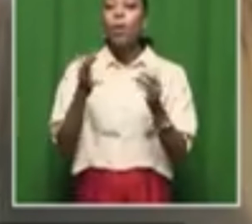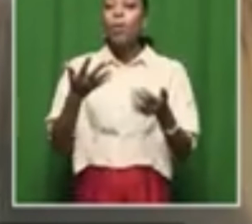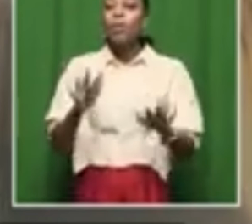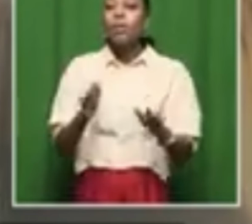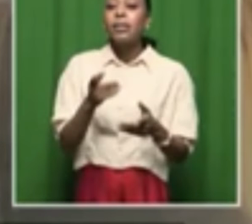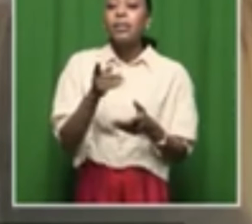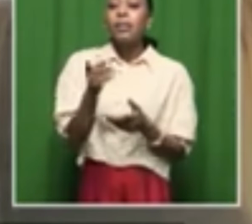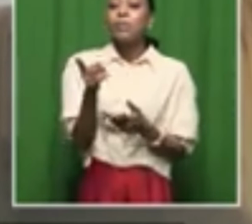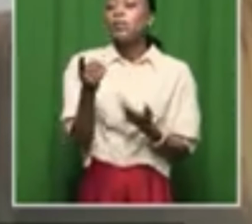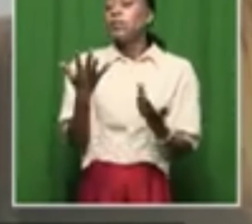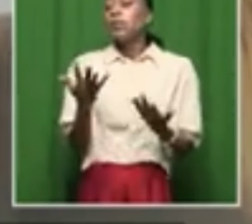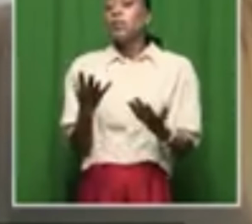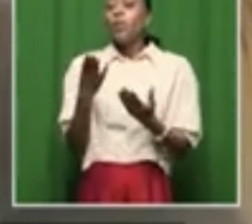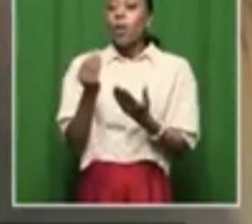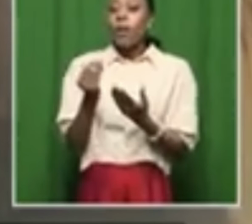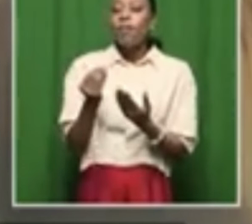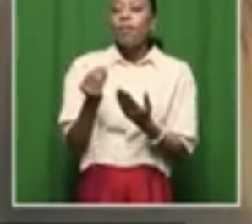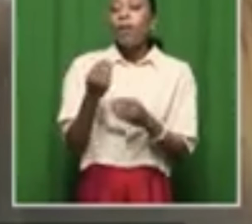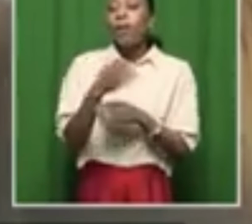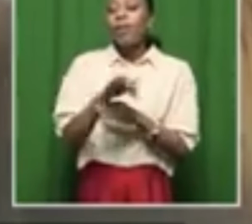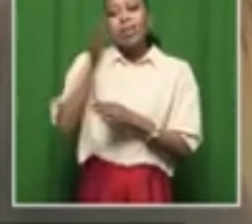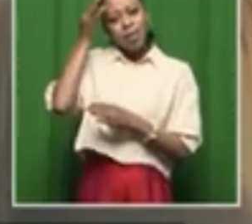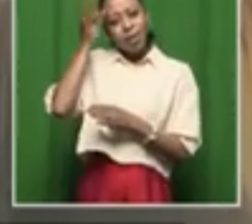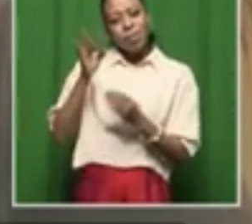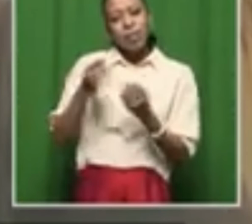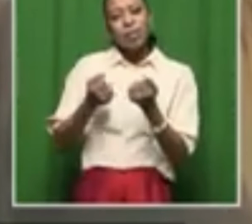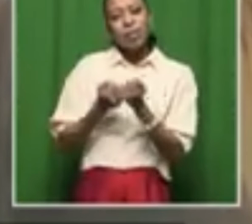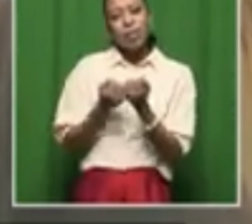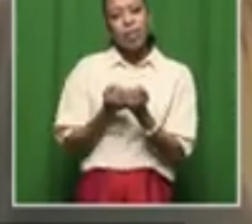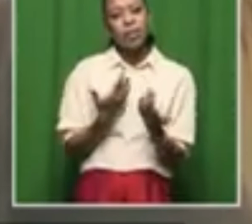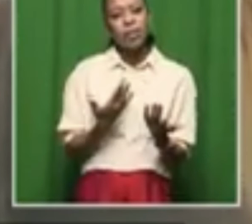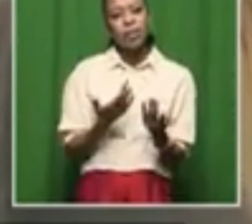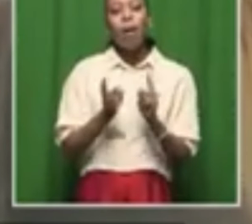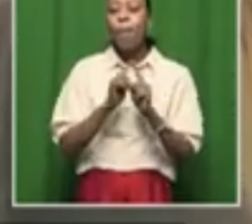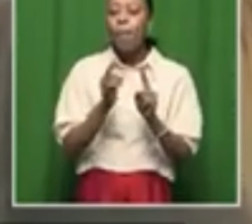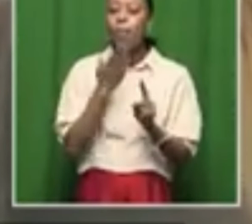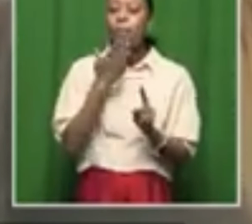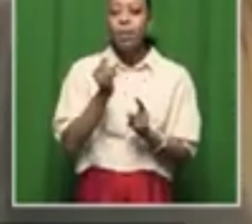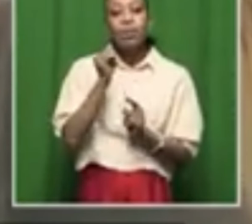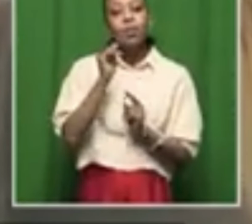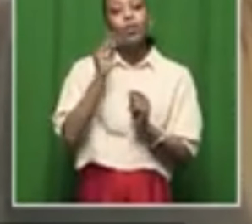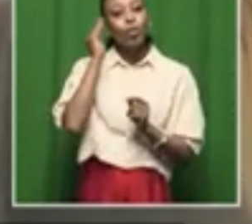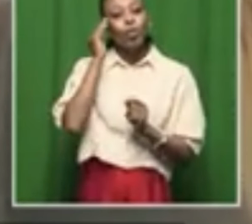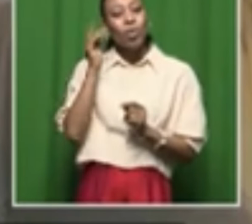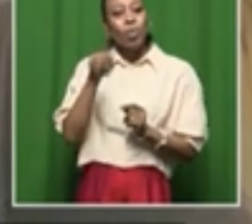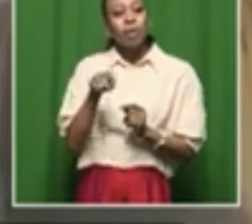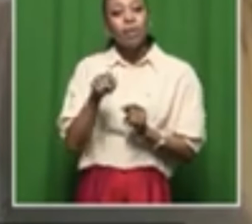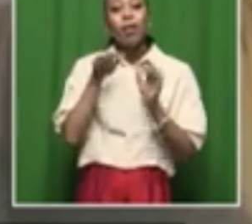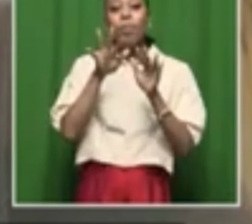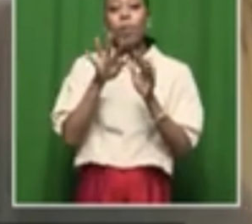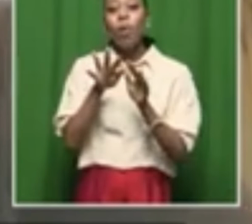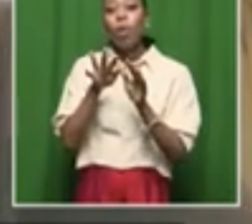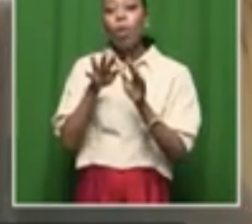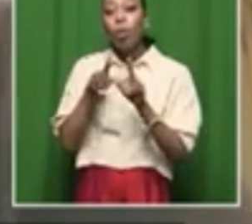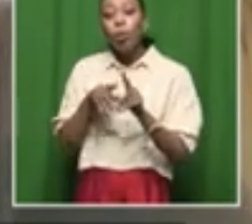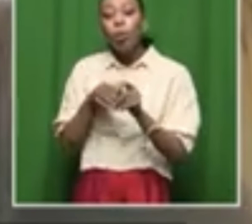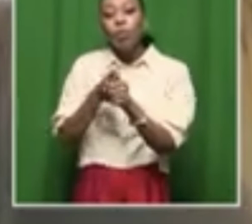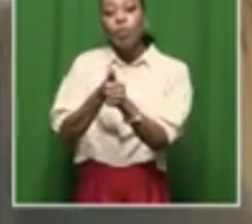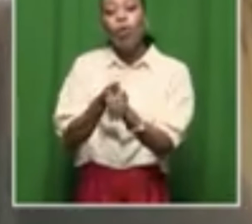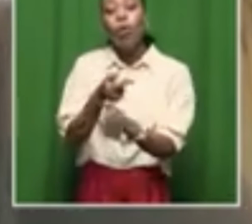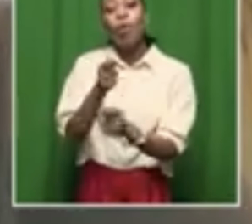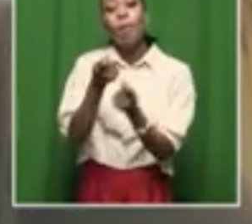skills outside government. Yeah. Having said so, Leanne, please do know that people follow money. If